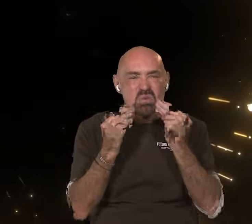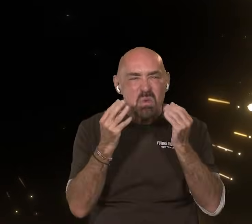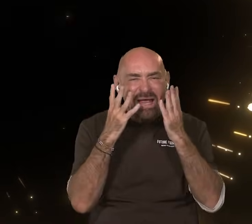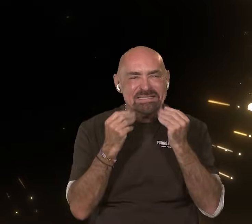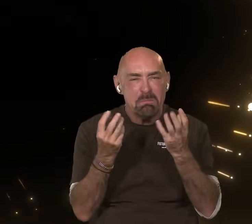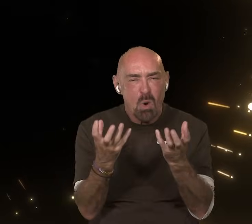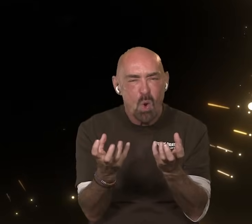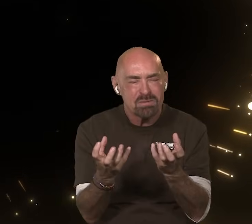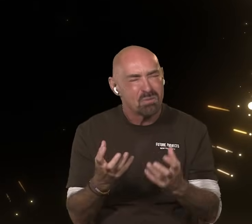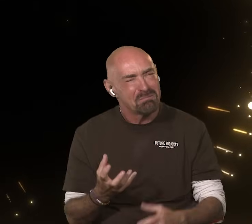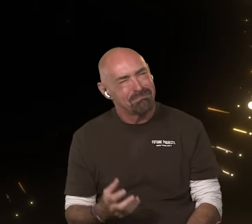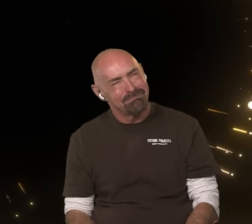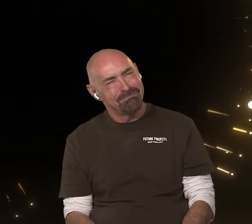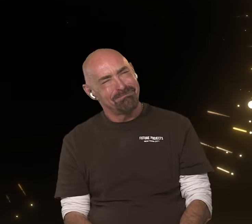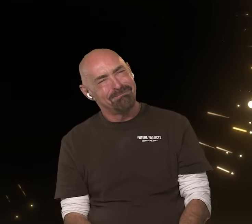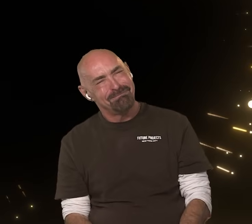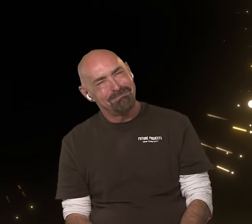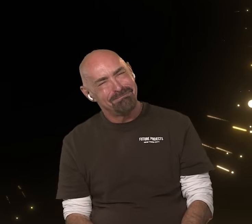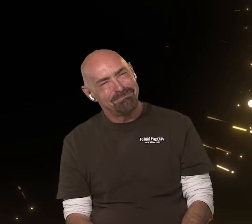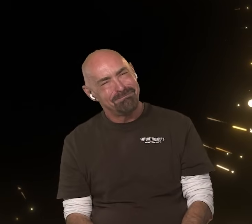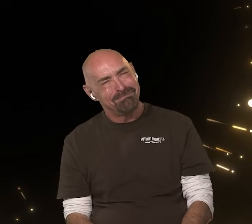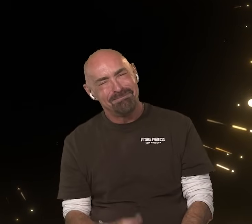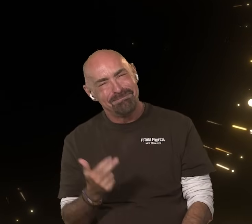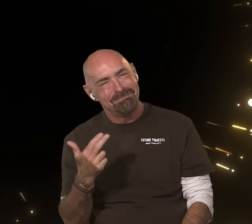balls. Ooh!